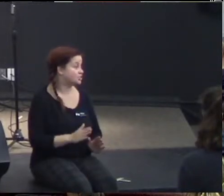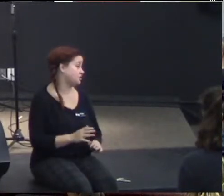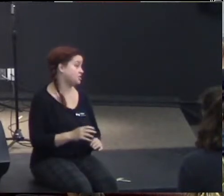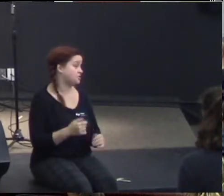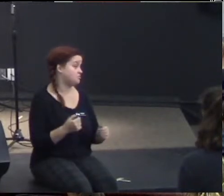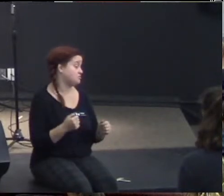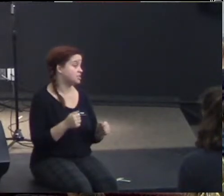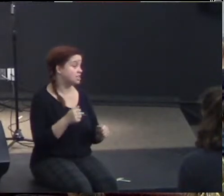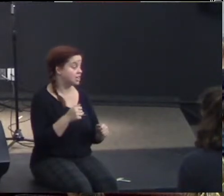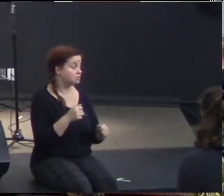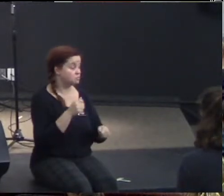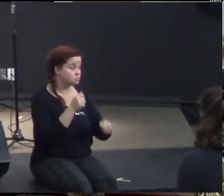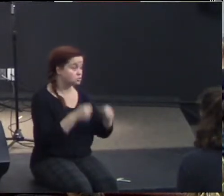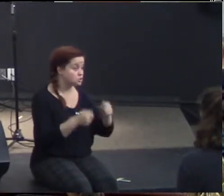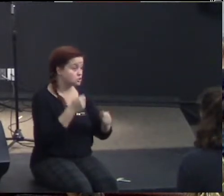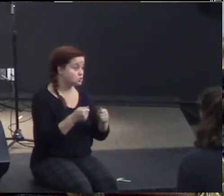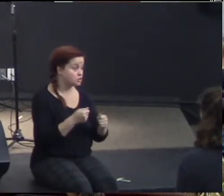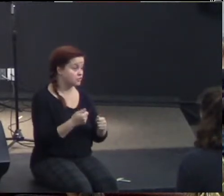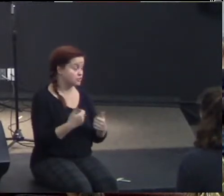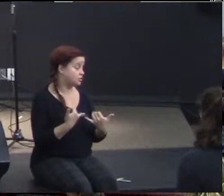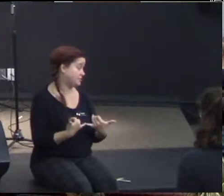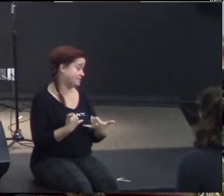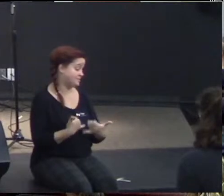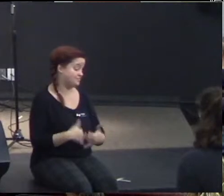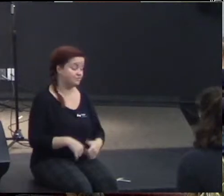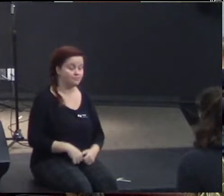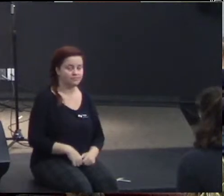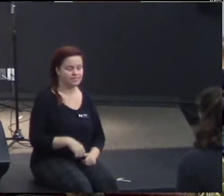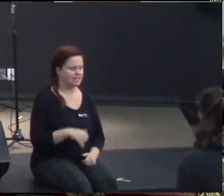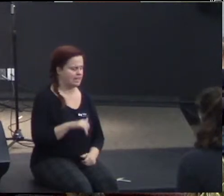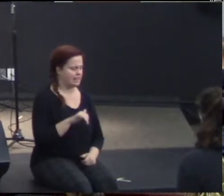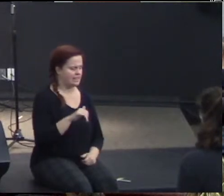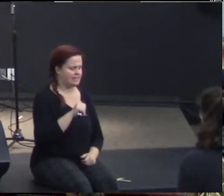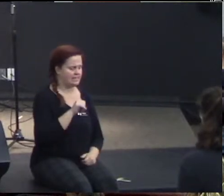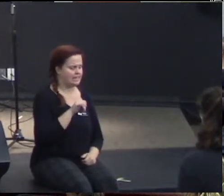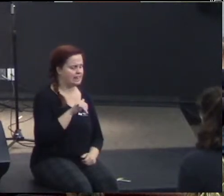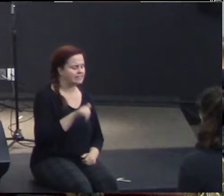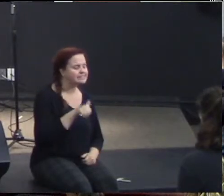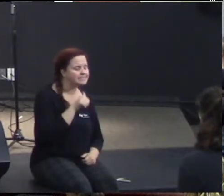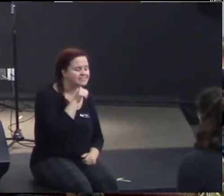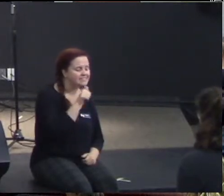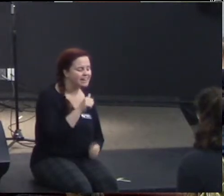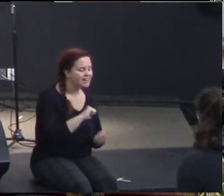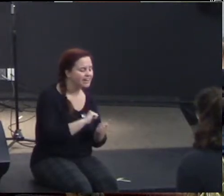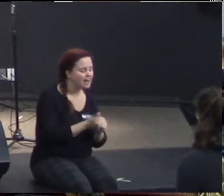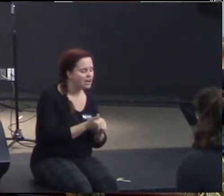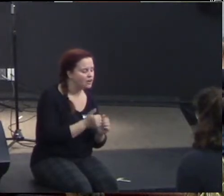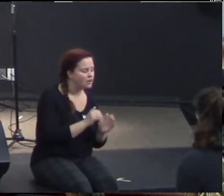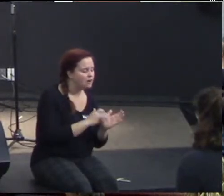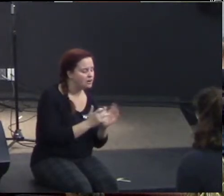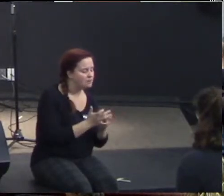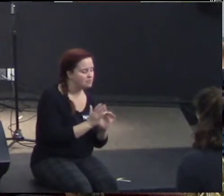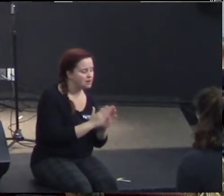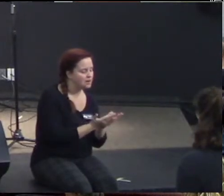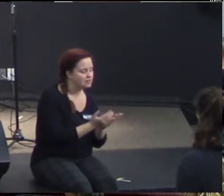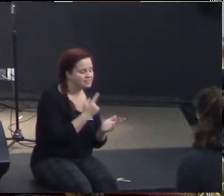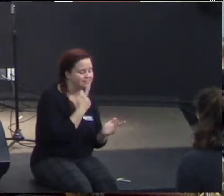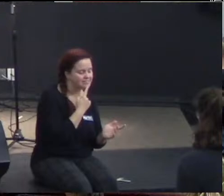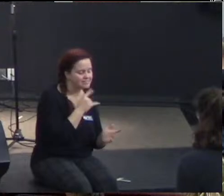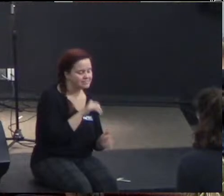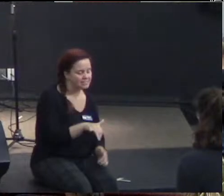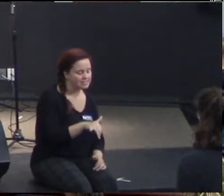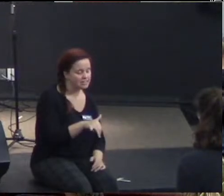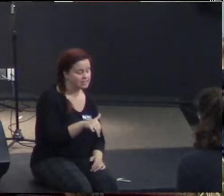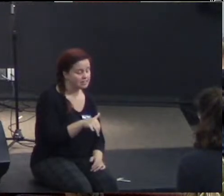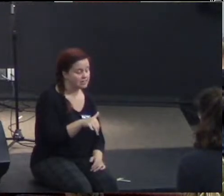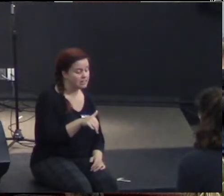said, that's not how the Bible says it, Jesus. I've read Daniel 7 once.